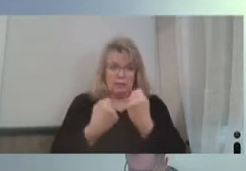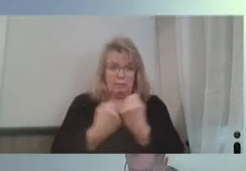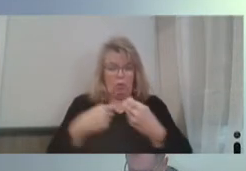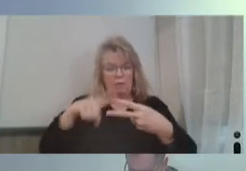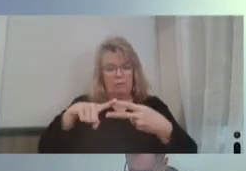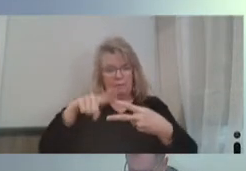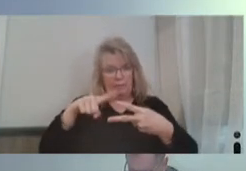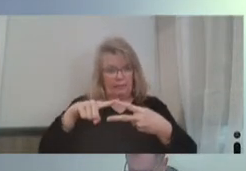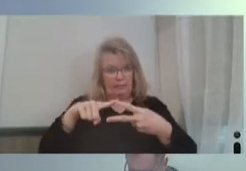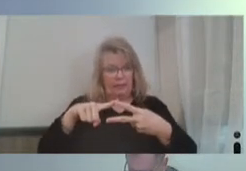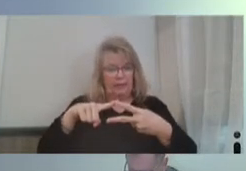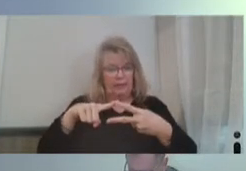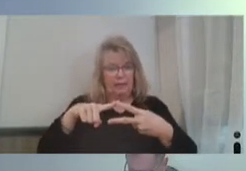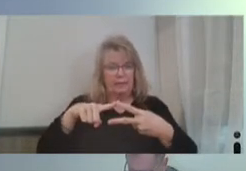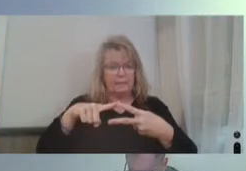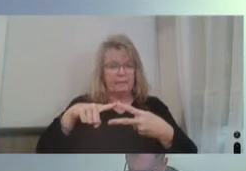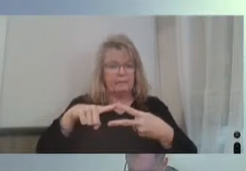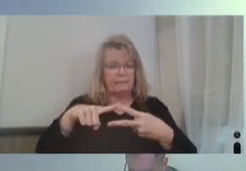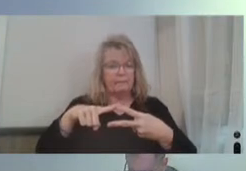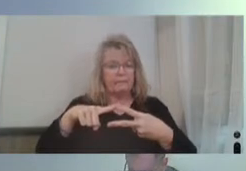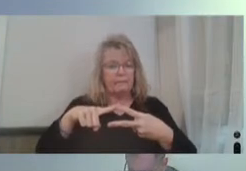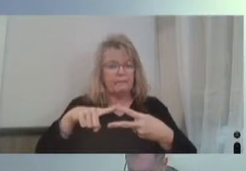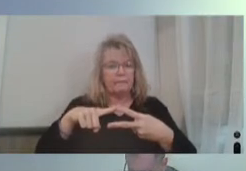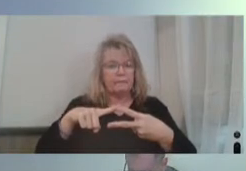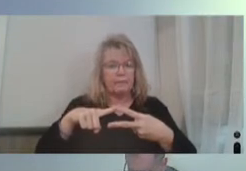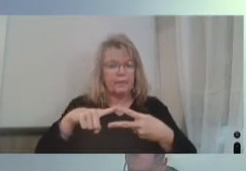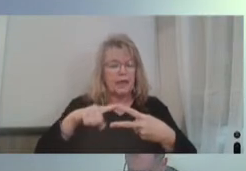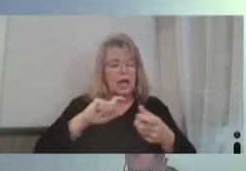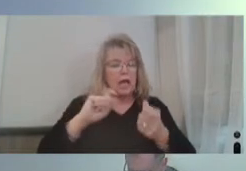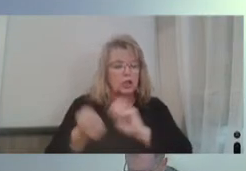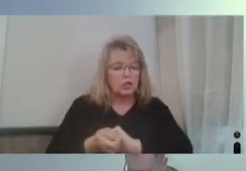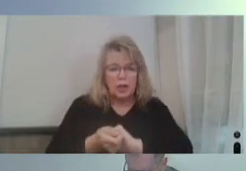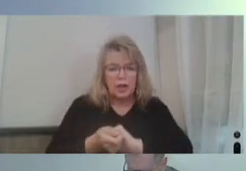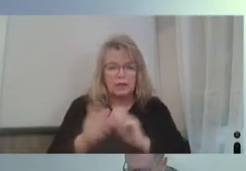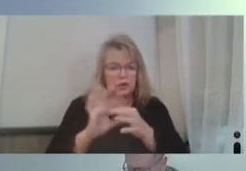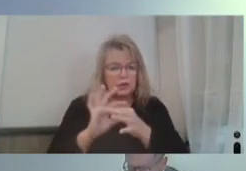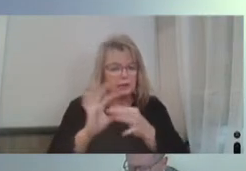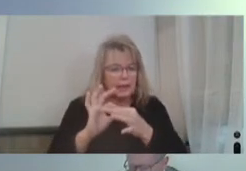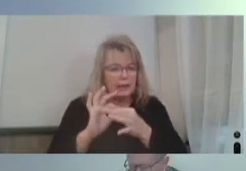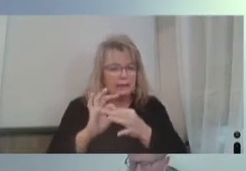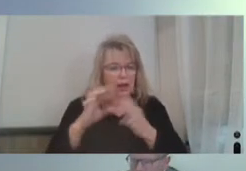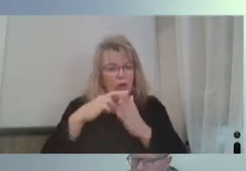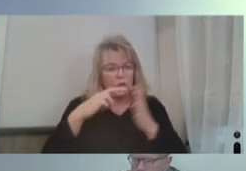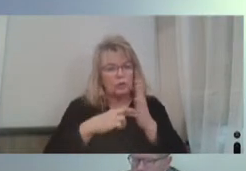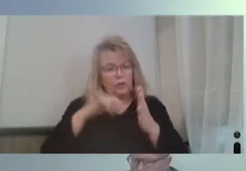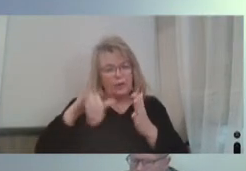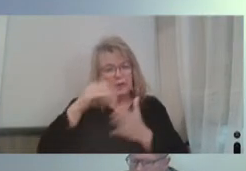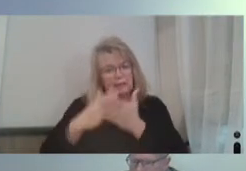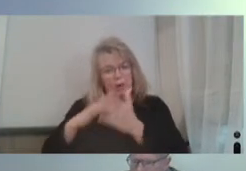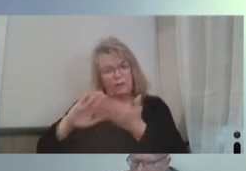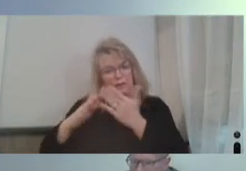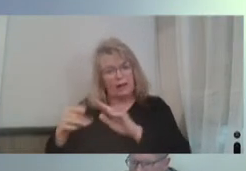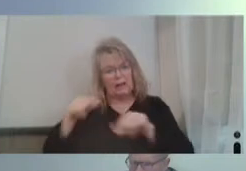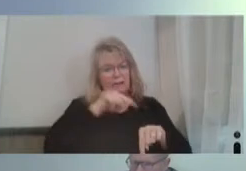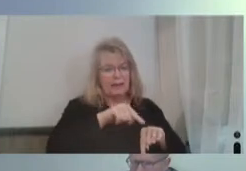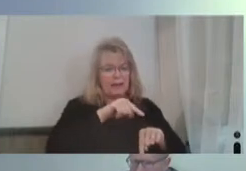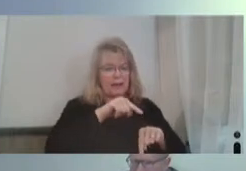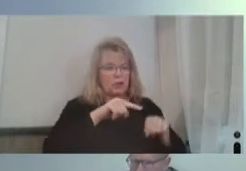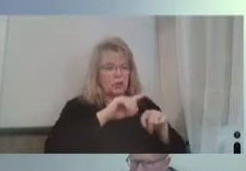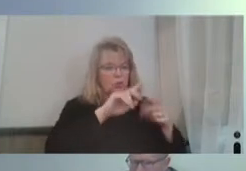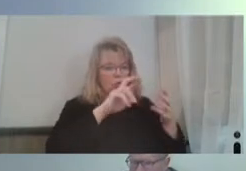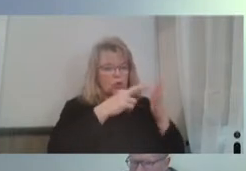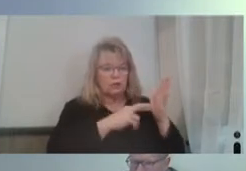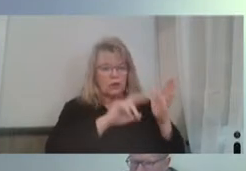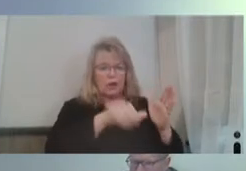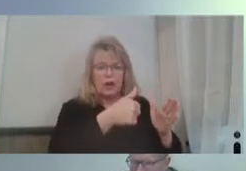it can't be an ordinance or a change that says these are the rules for this part of town and these are the rules for another part of town.